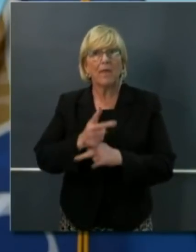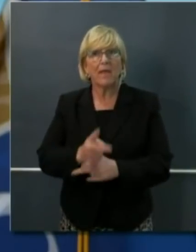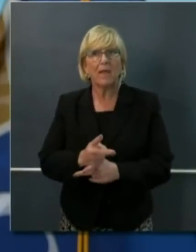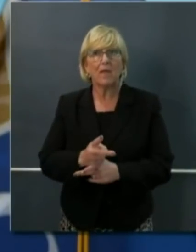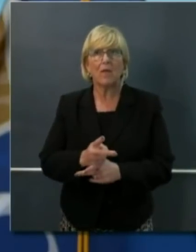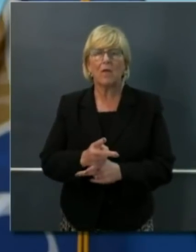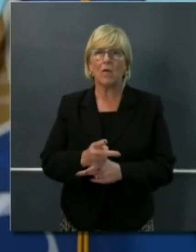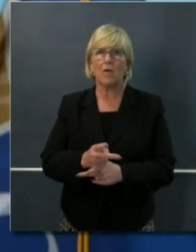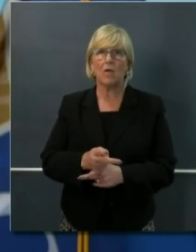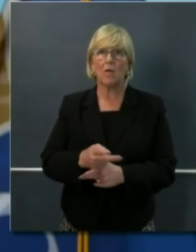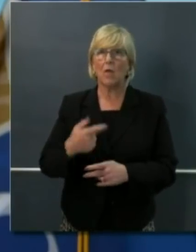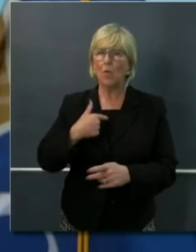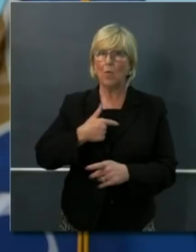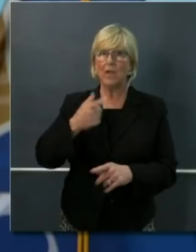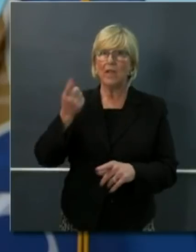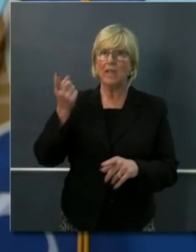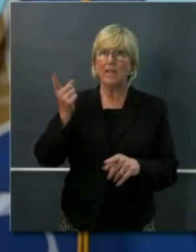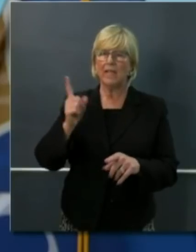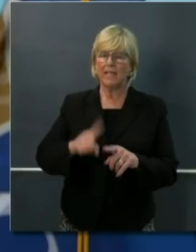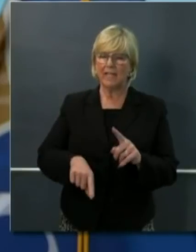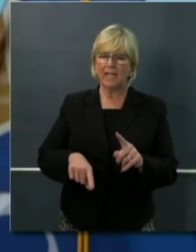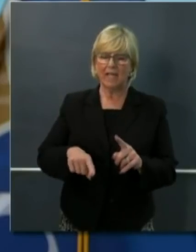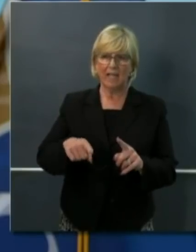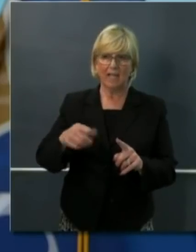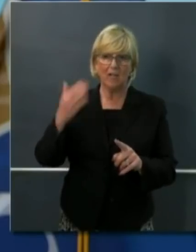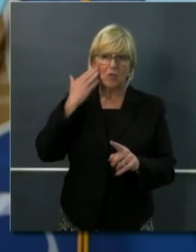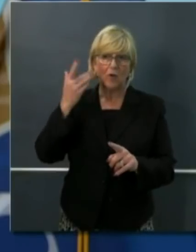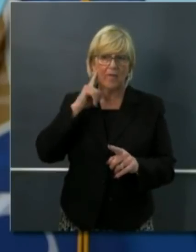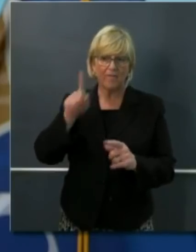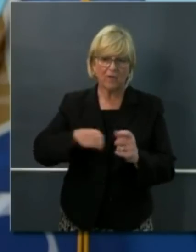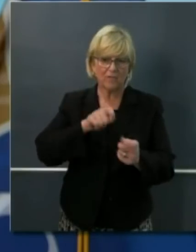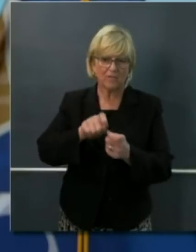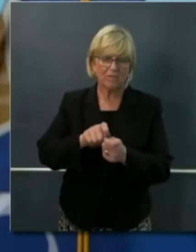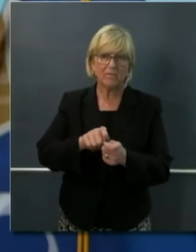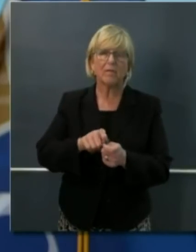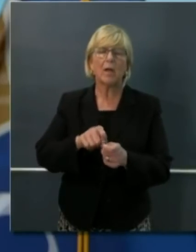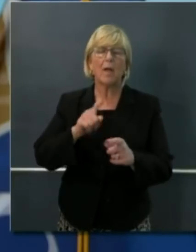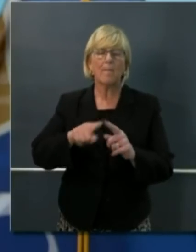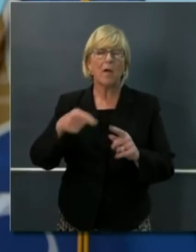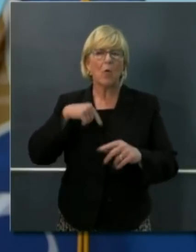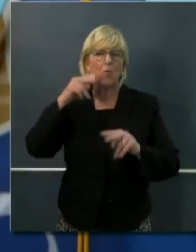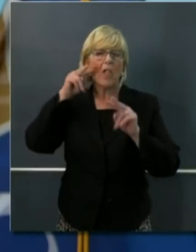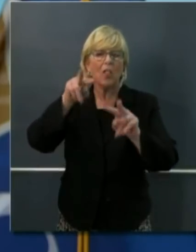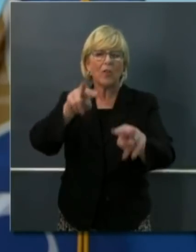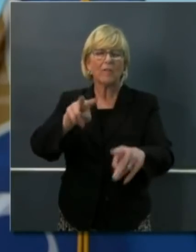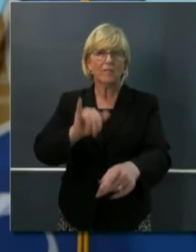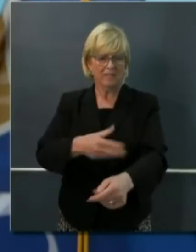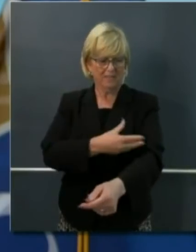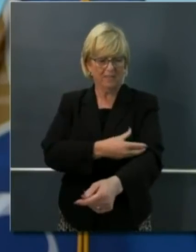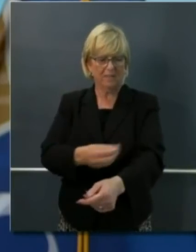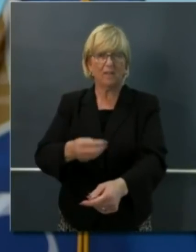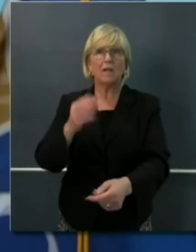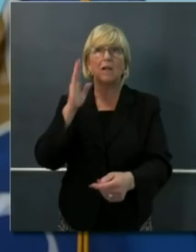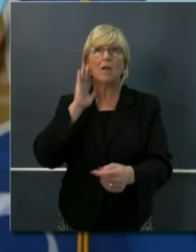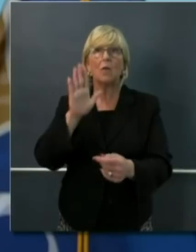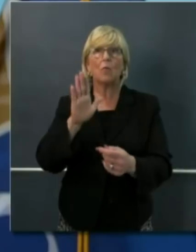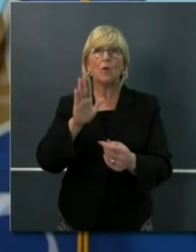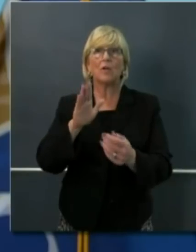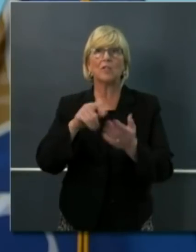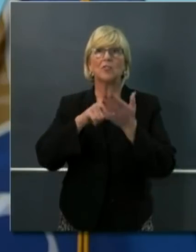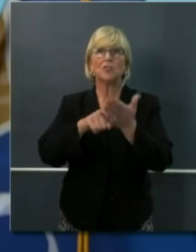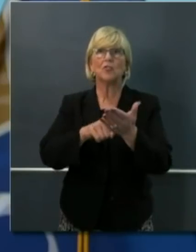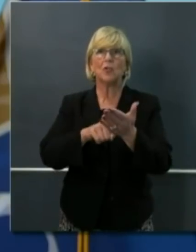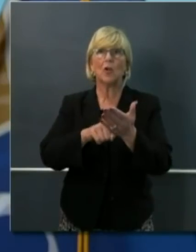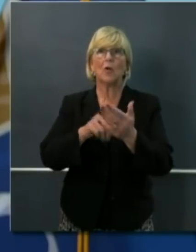it today as a diagnostic tool. We all look forward to the day when a serologic test can confer immunity, just like we depend